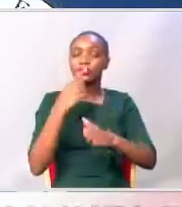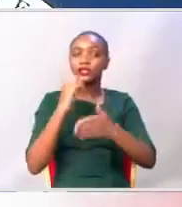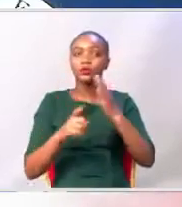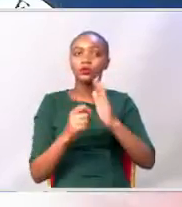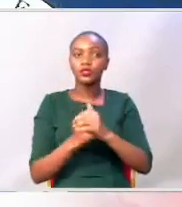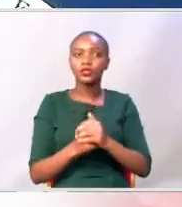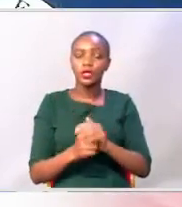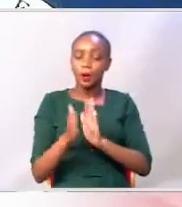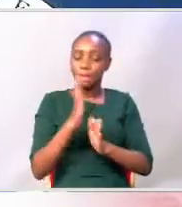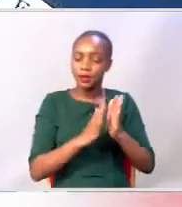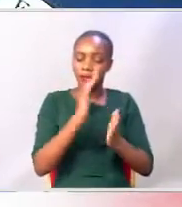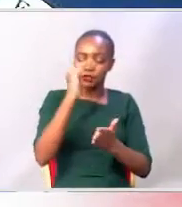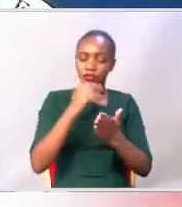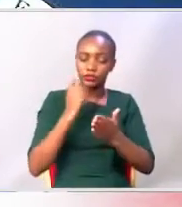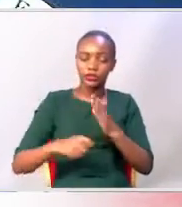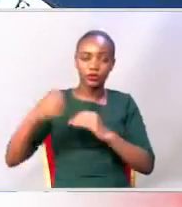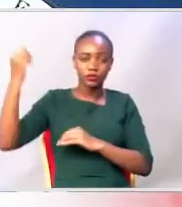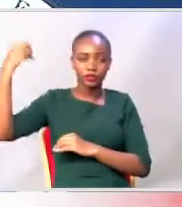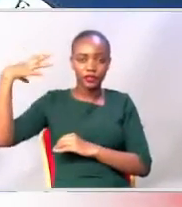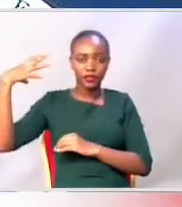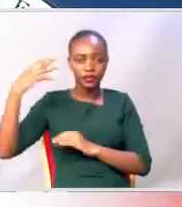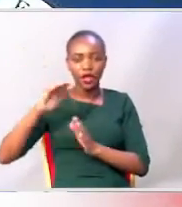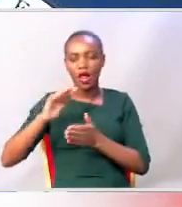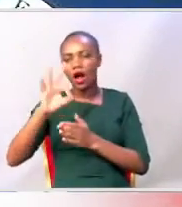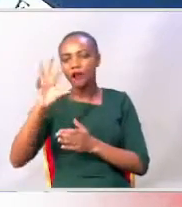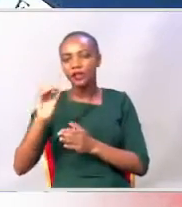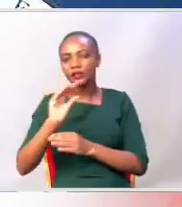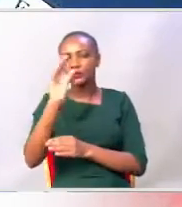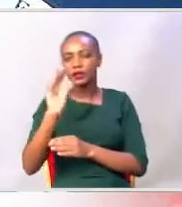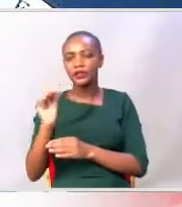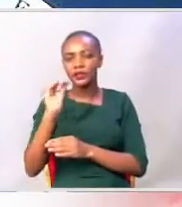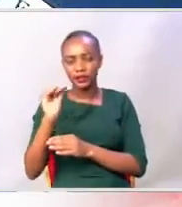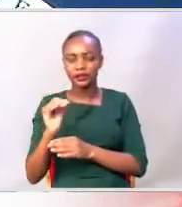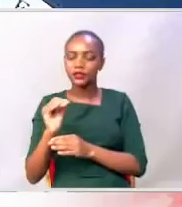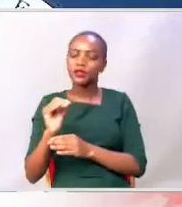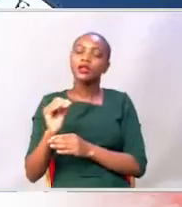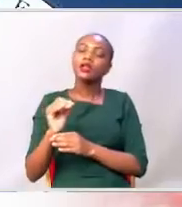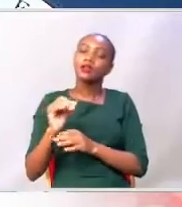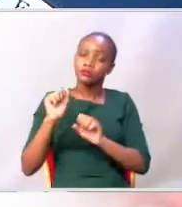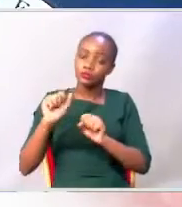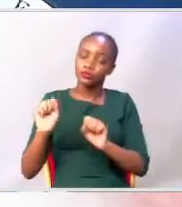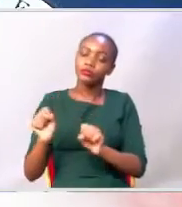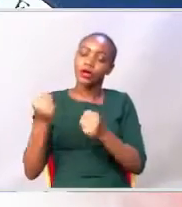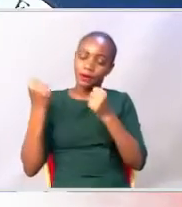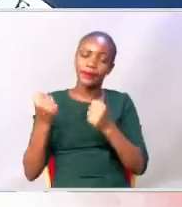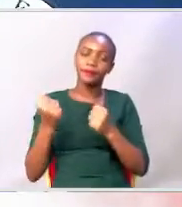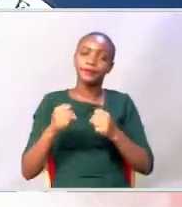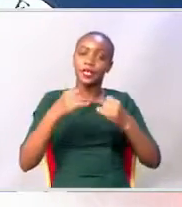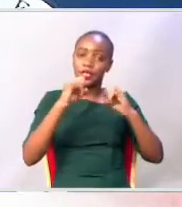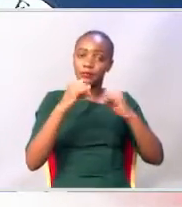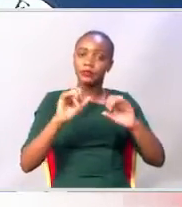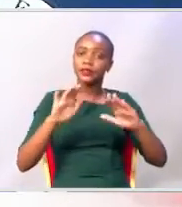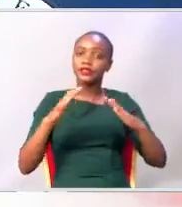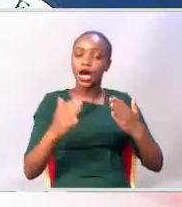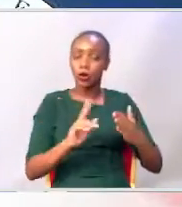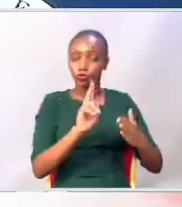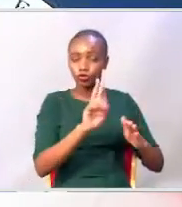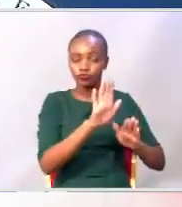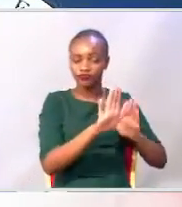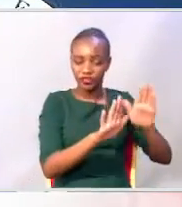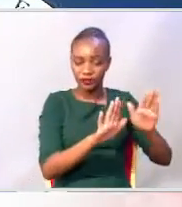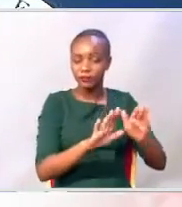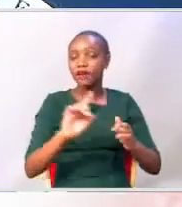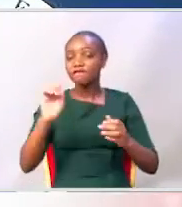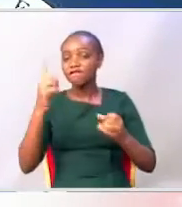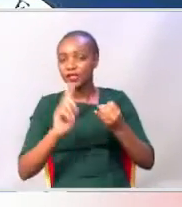plans to reduce the cost of electricity by over 30% are on course. This will be implemented in two phases, but the first